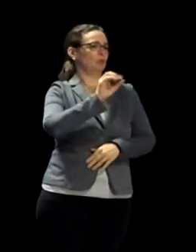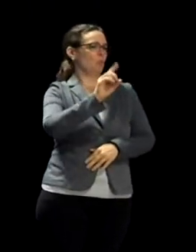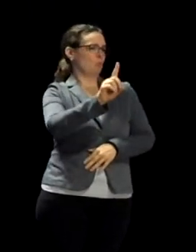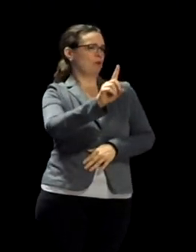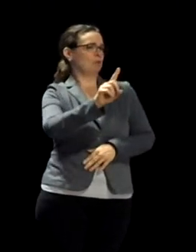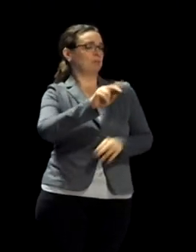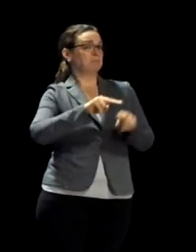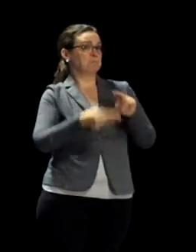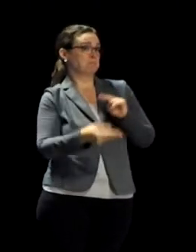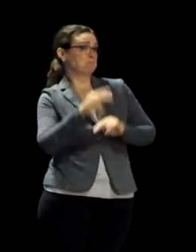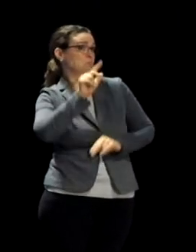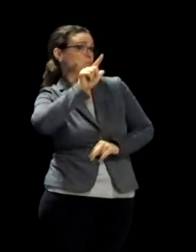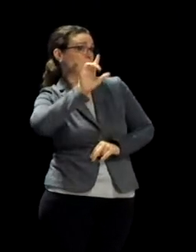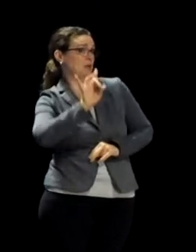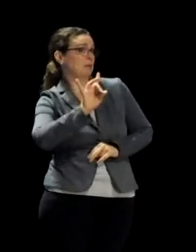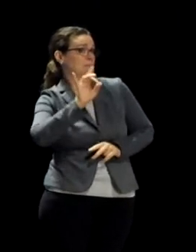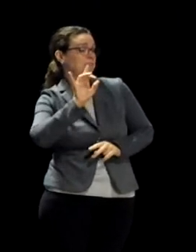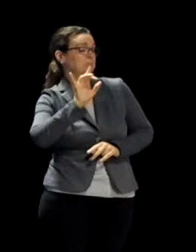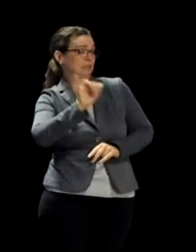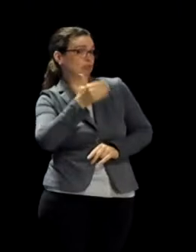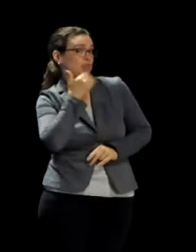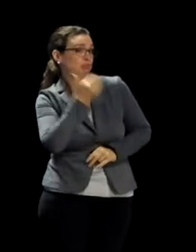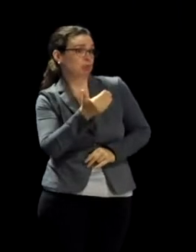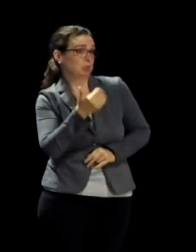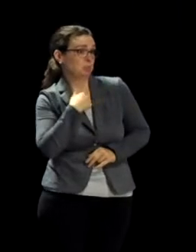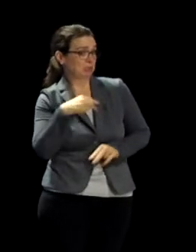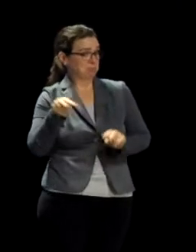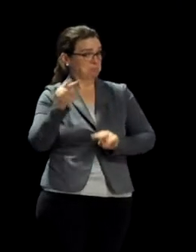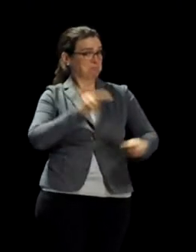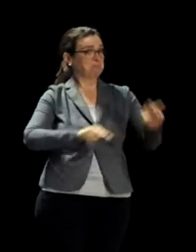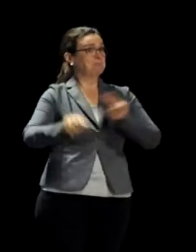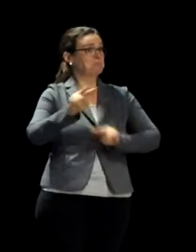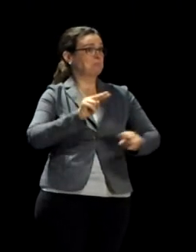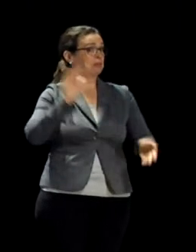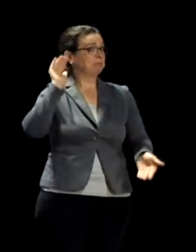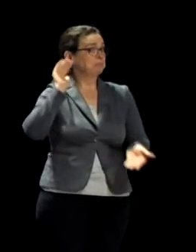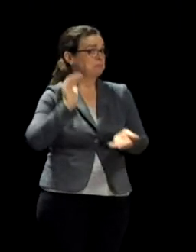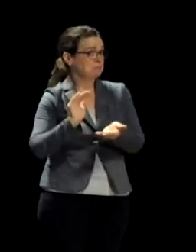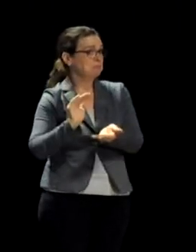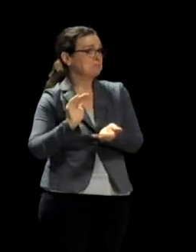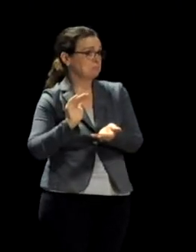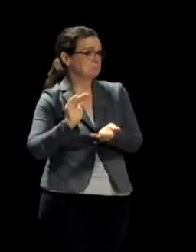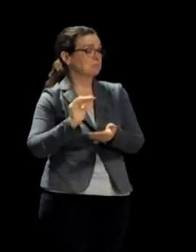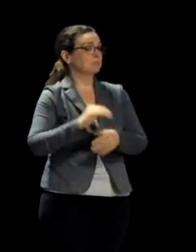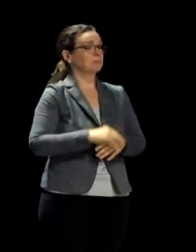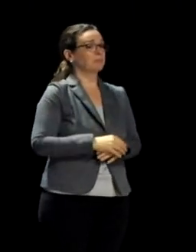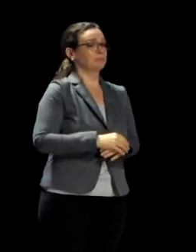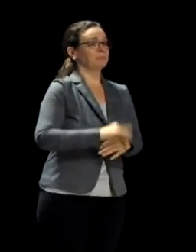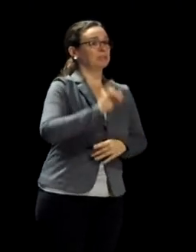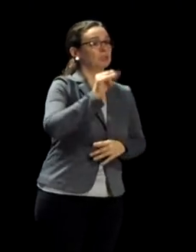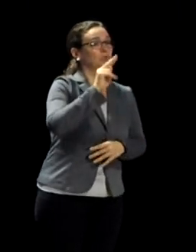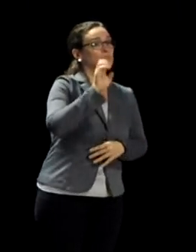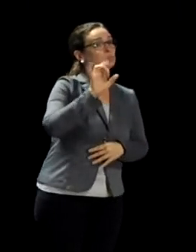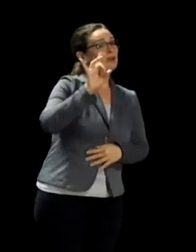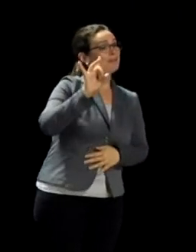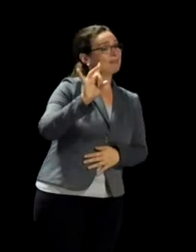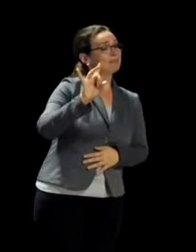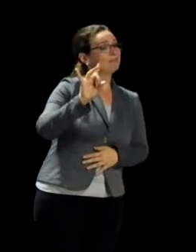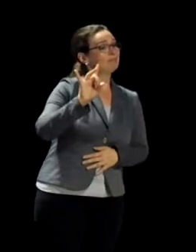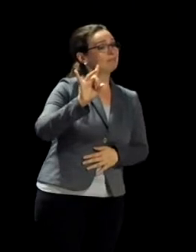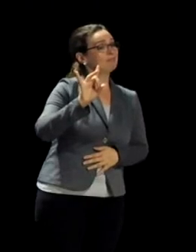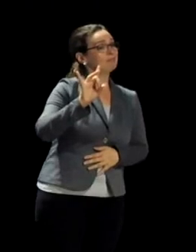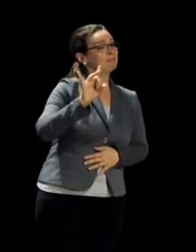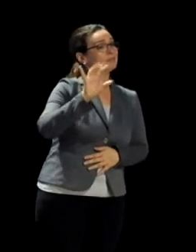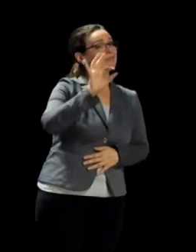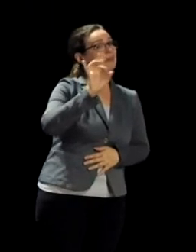To put this in further context, on June 8th, we had 941 active cases. So